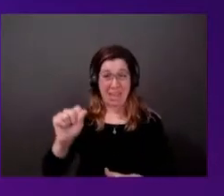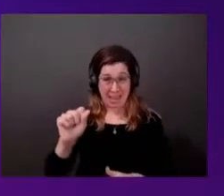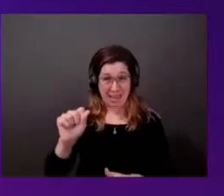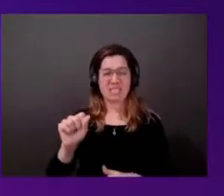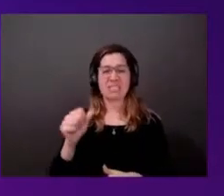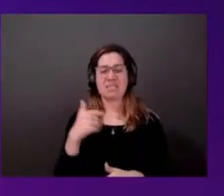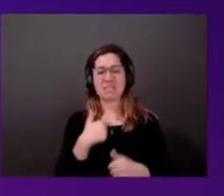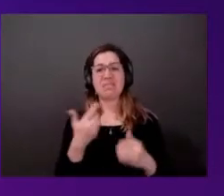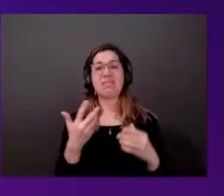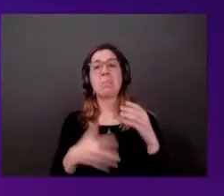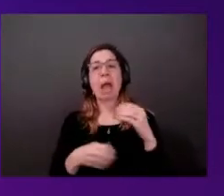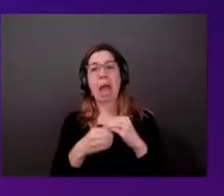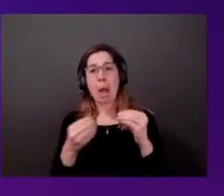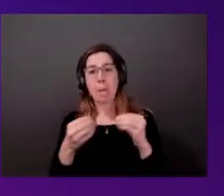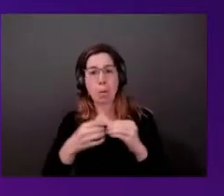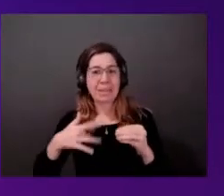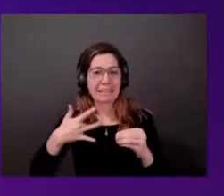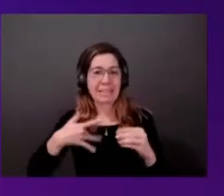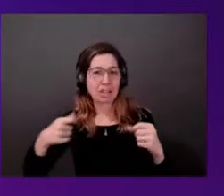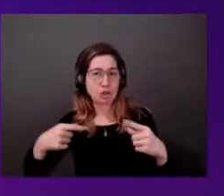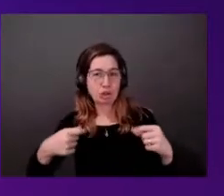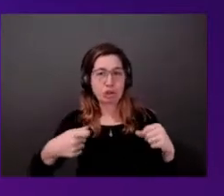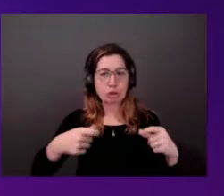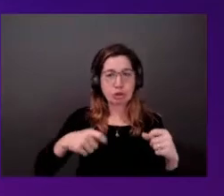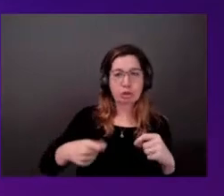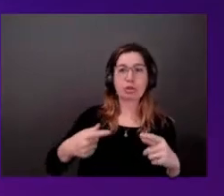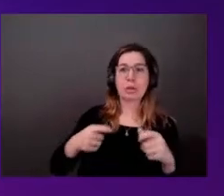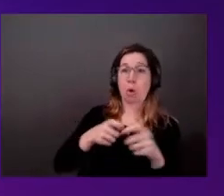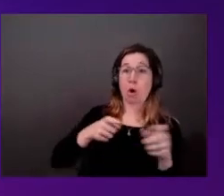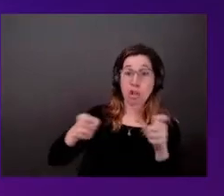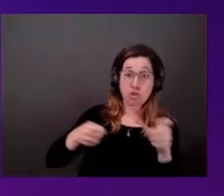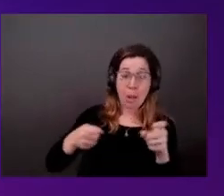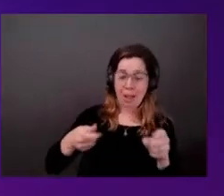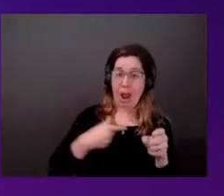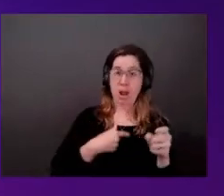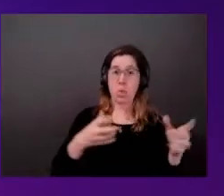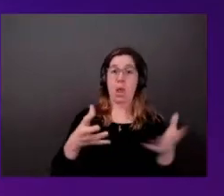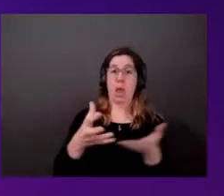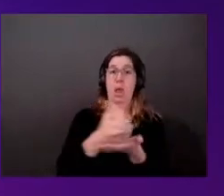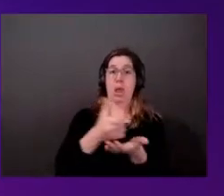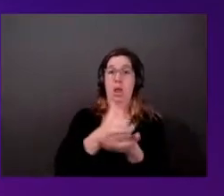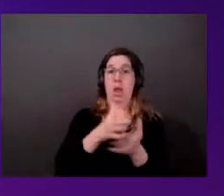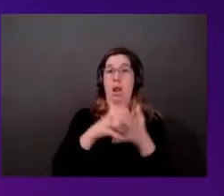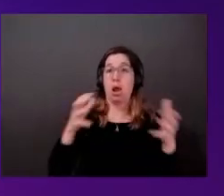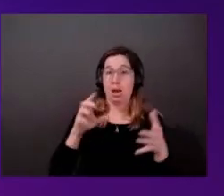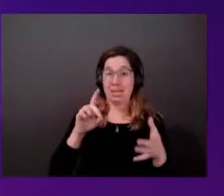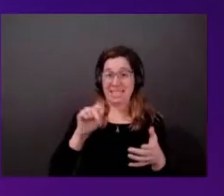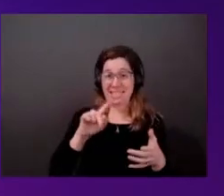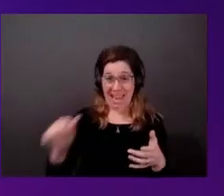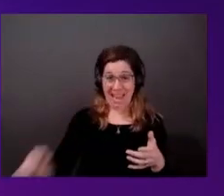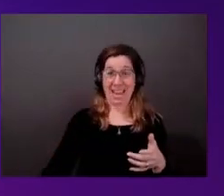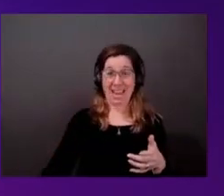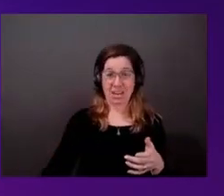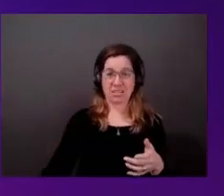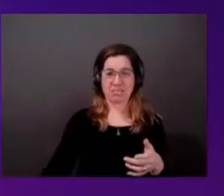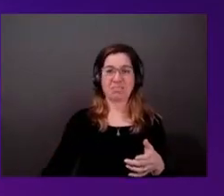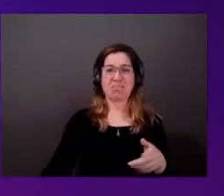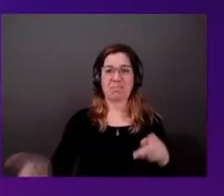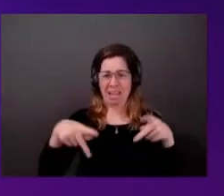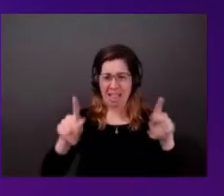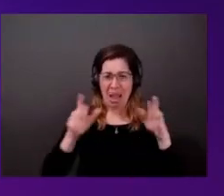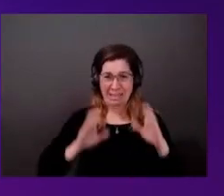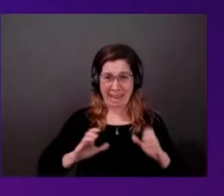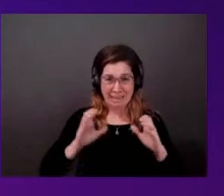and more controllers, we were starting to aggregate lots and lots of data. We were able to send that to the cloud and allow our customers to build on that and gain